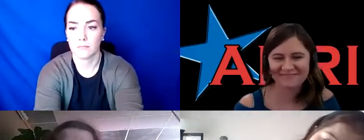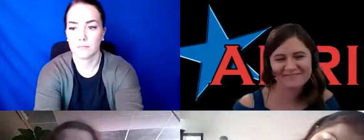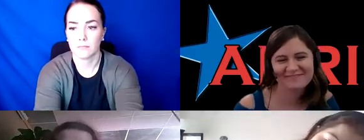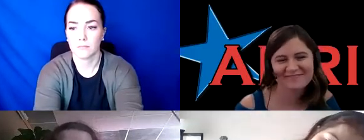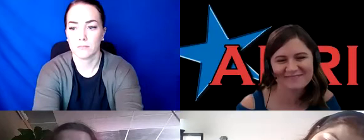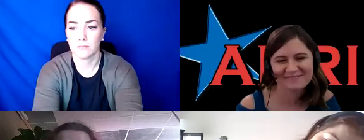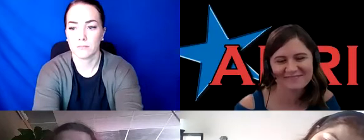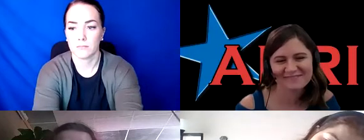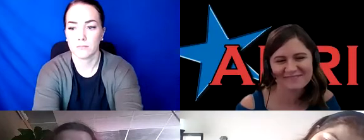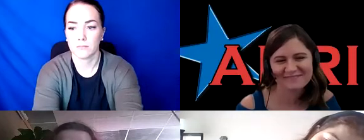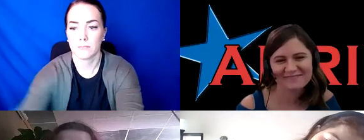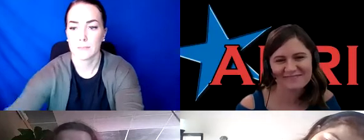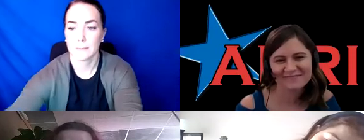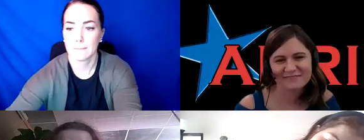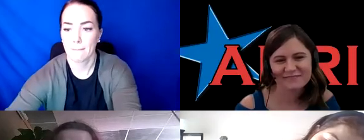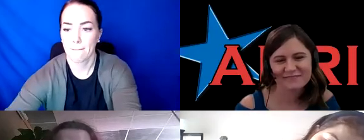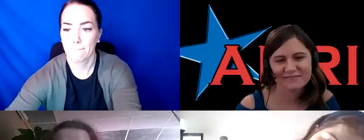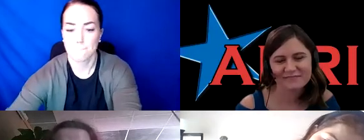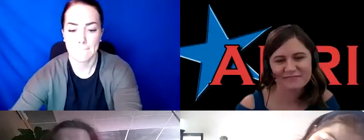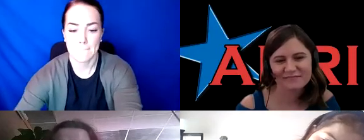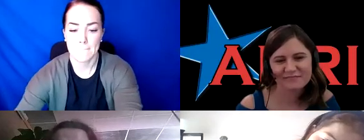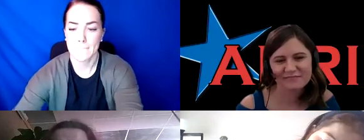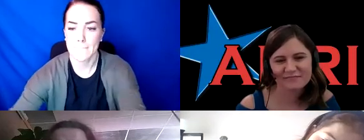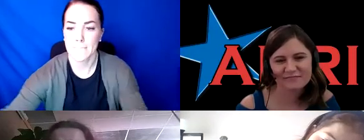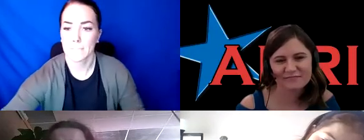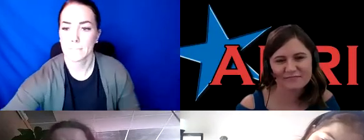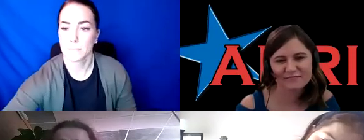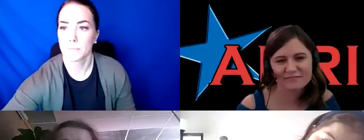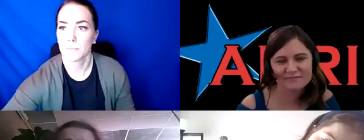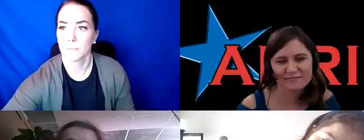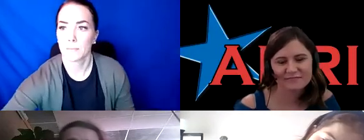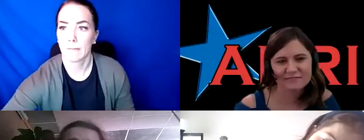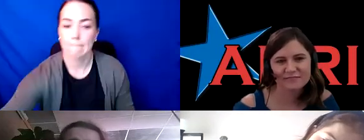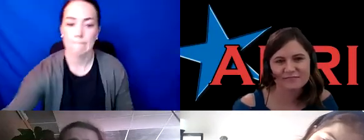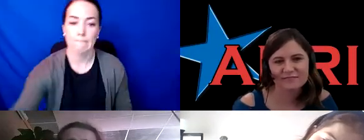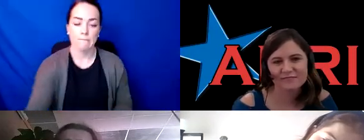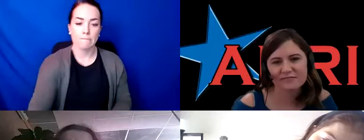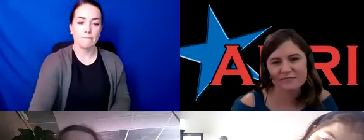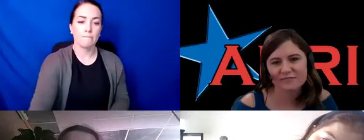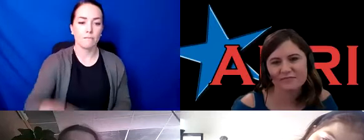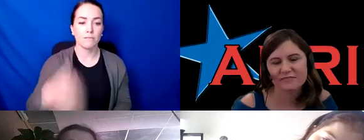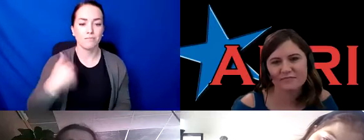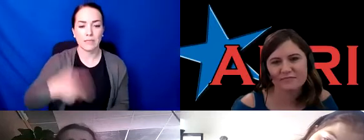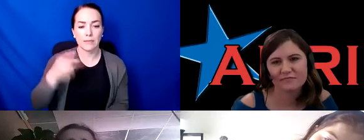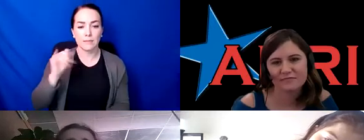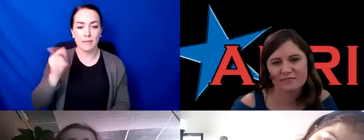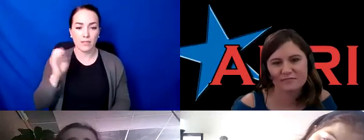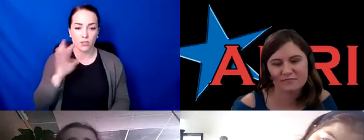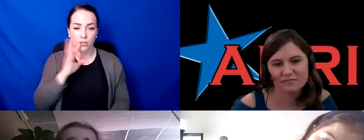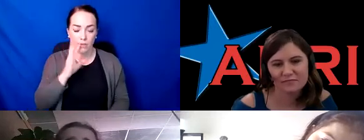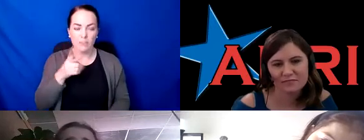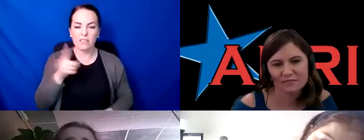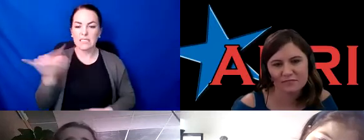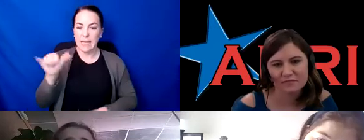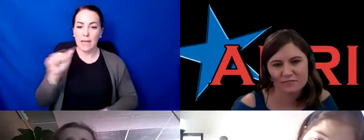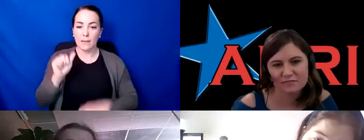Able, and a lot of what we have been able to explore more in depth with some